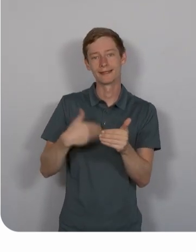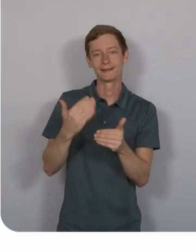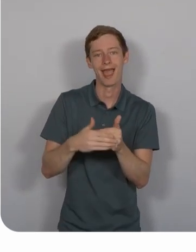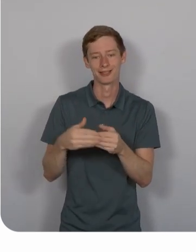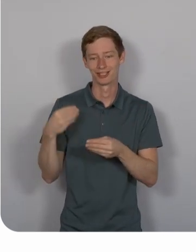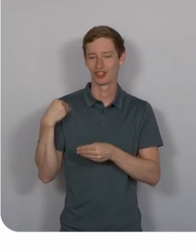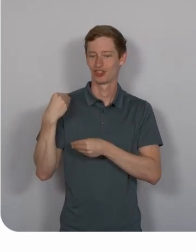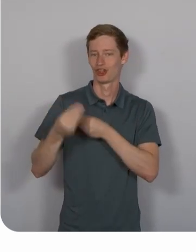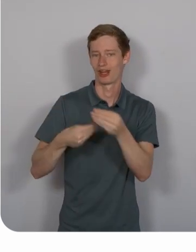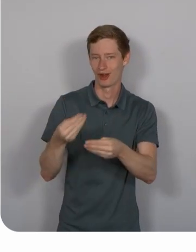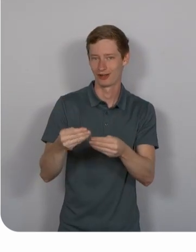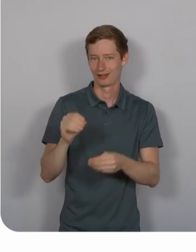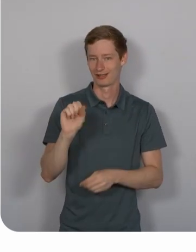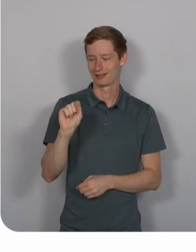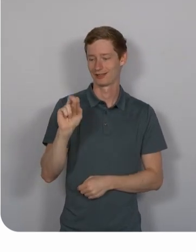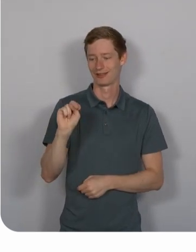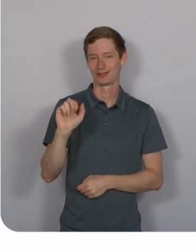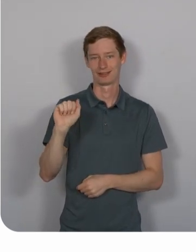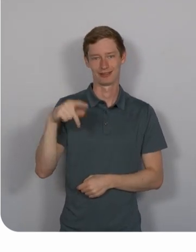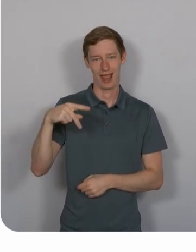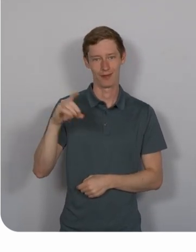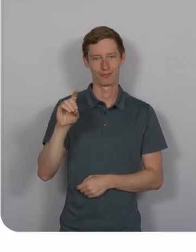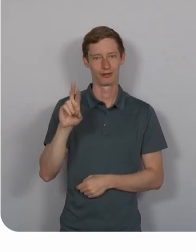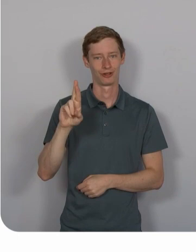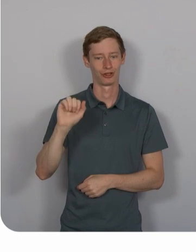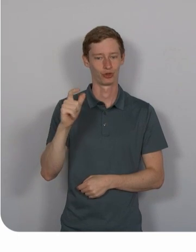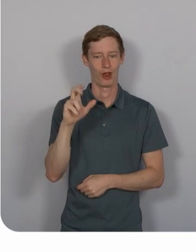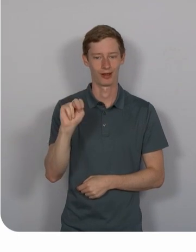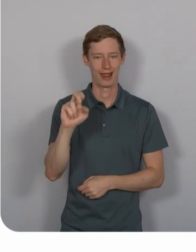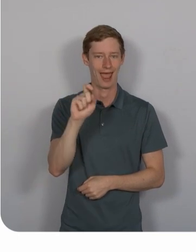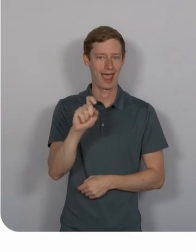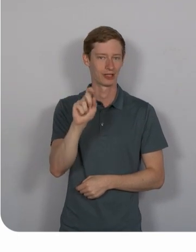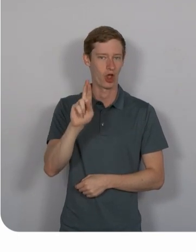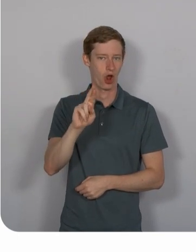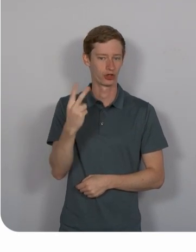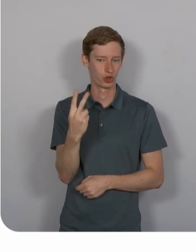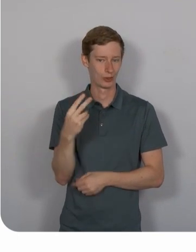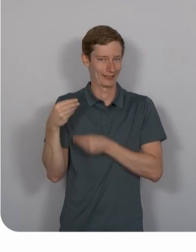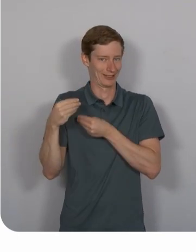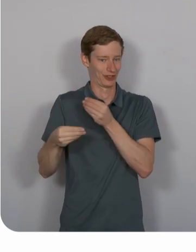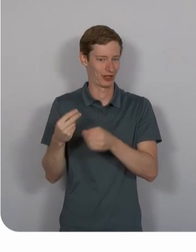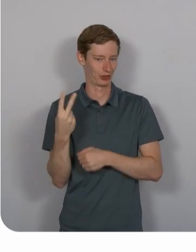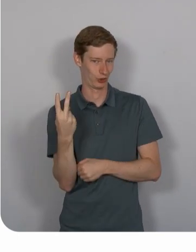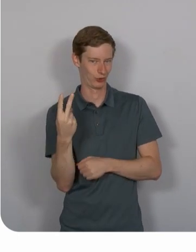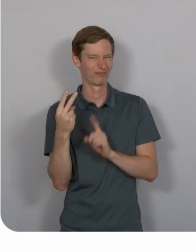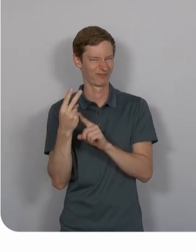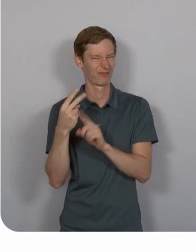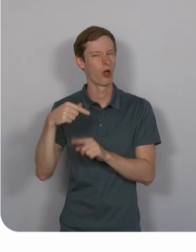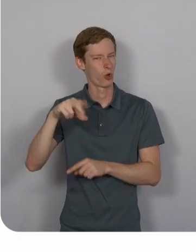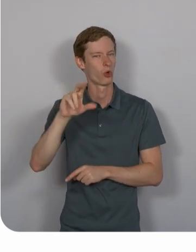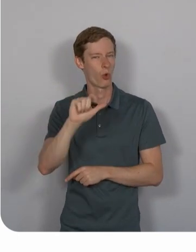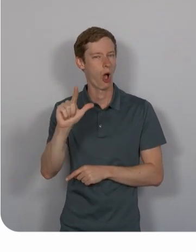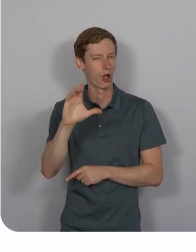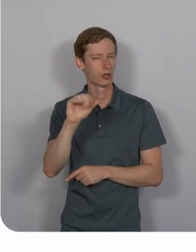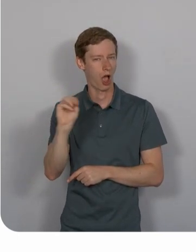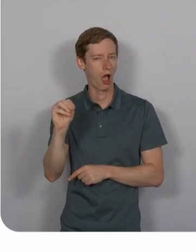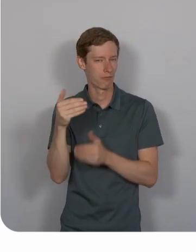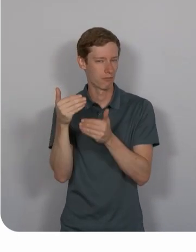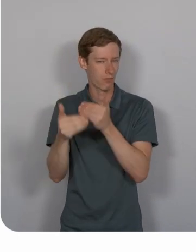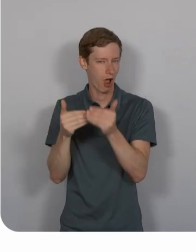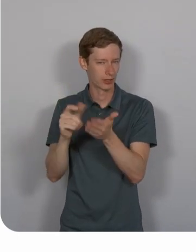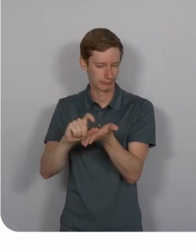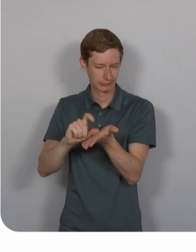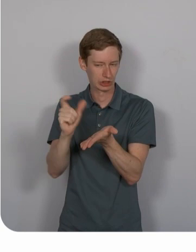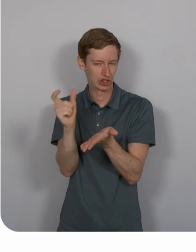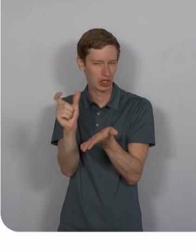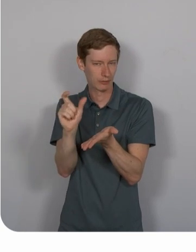generation Snapdragon XR2 Gen 2 Qualcomm processor. It's got twice the graphics performance